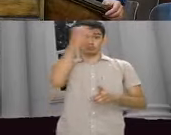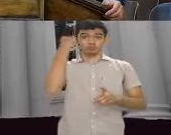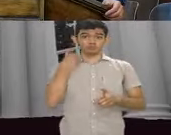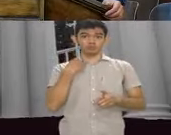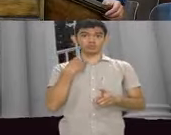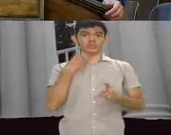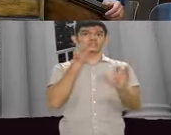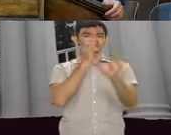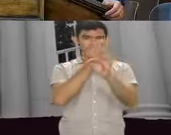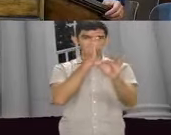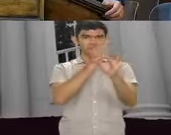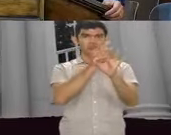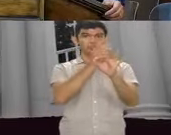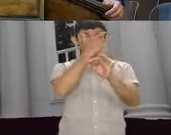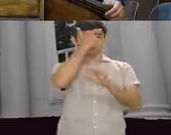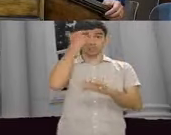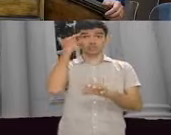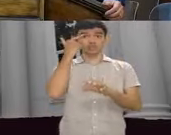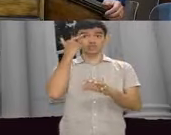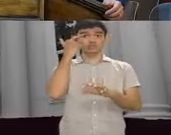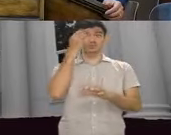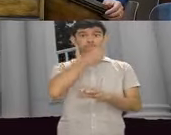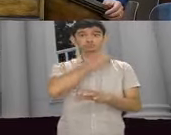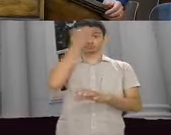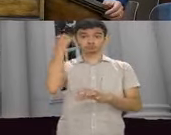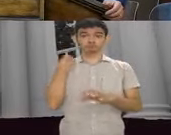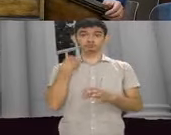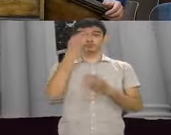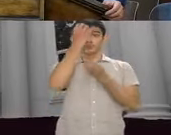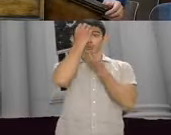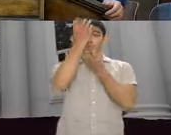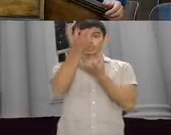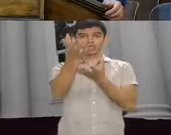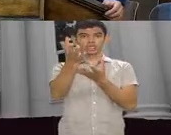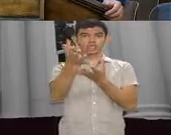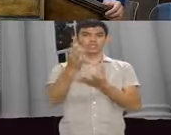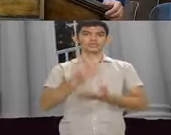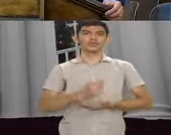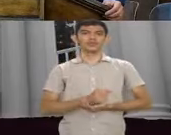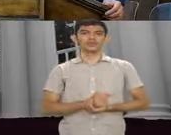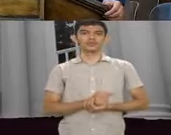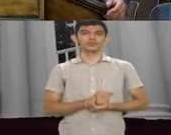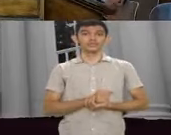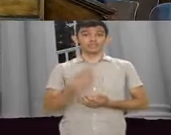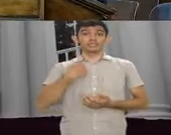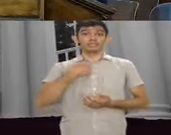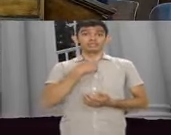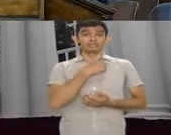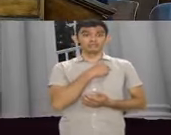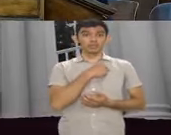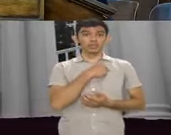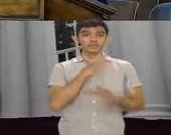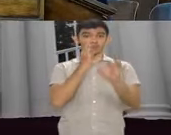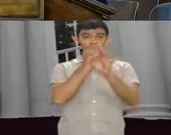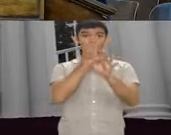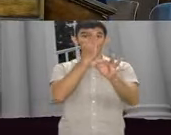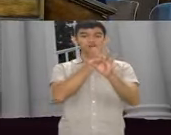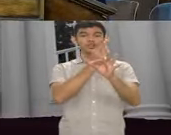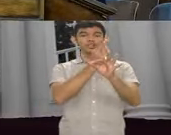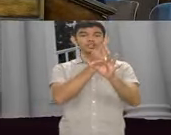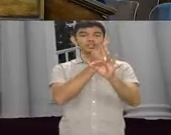Mary was faithful. Why? Because she did what God wanted him to do, her to do. If we are